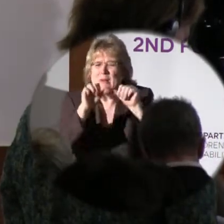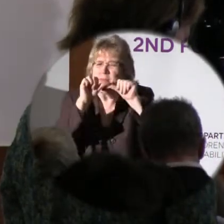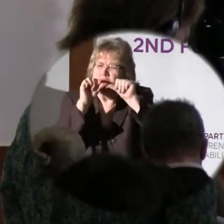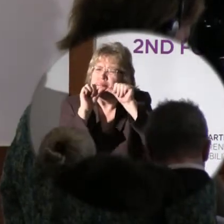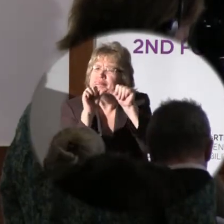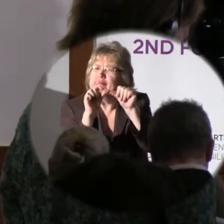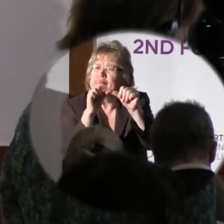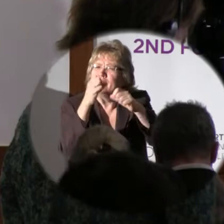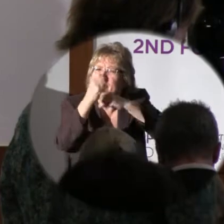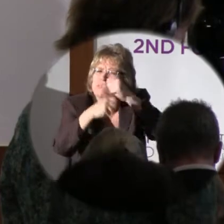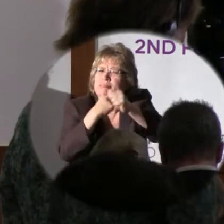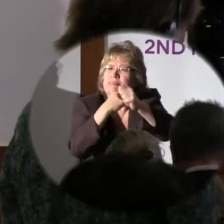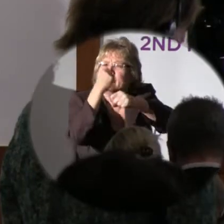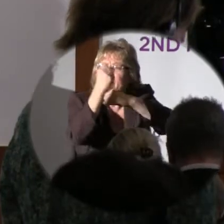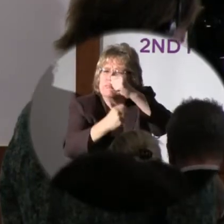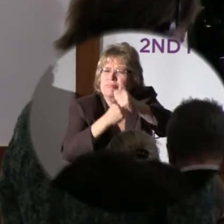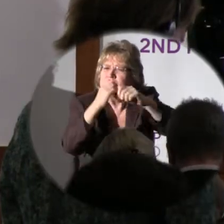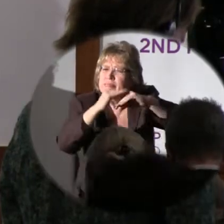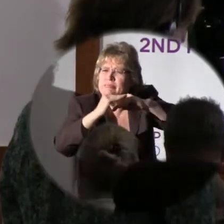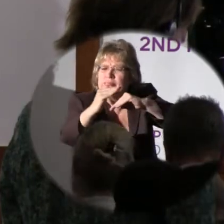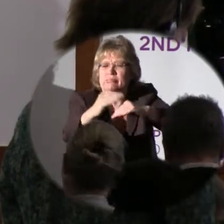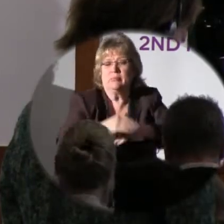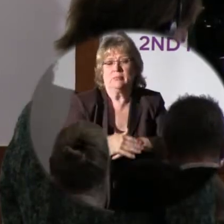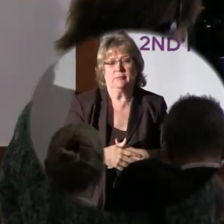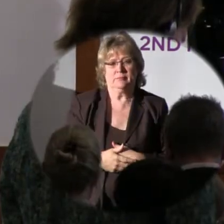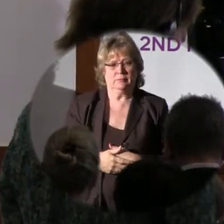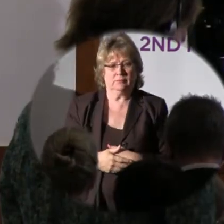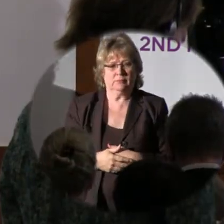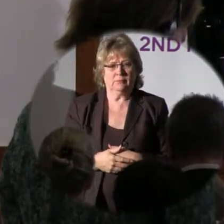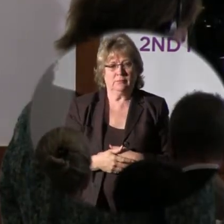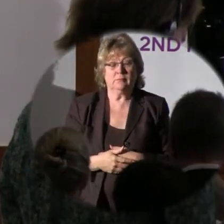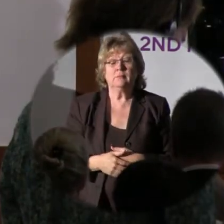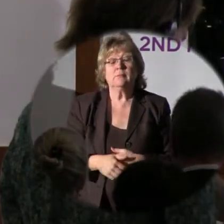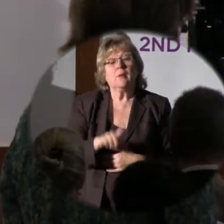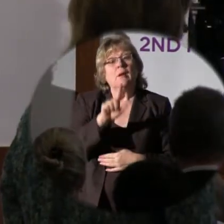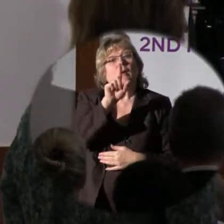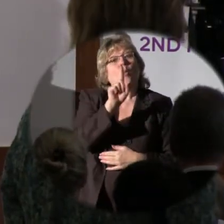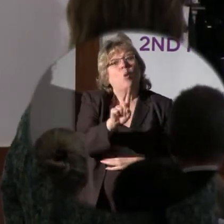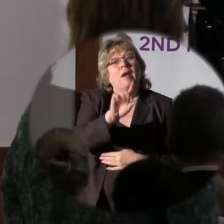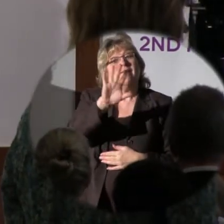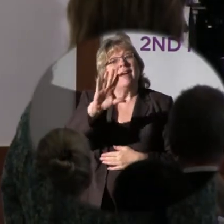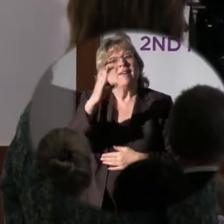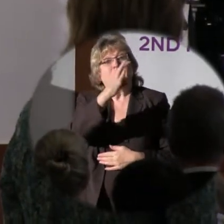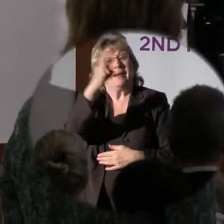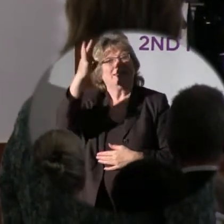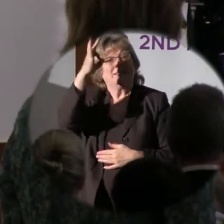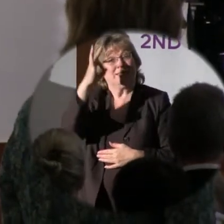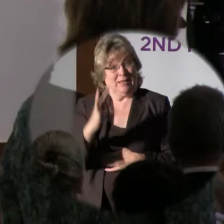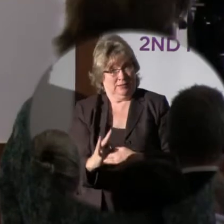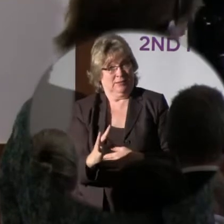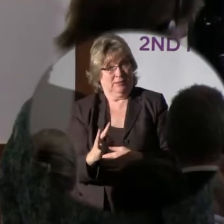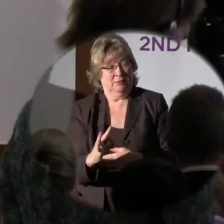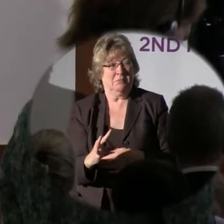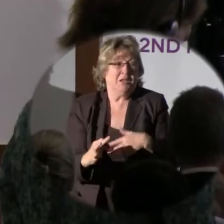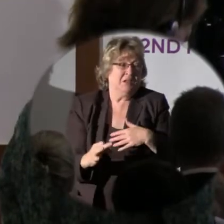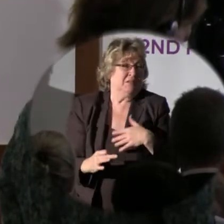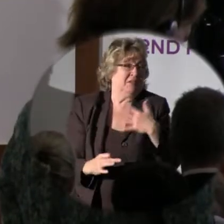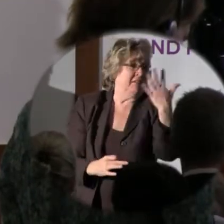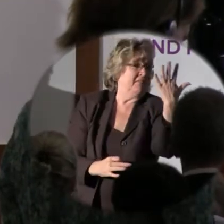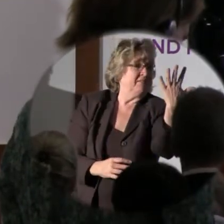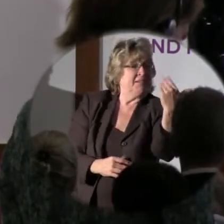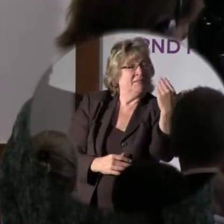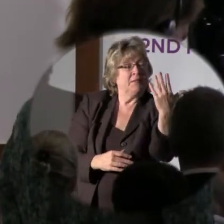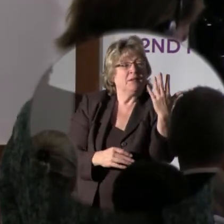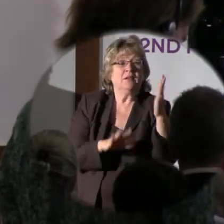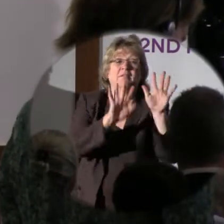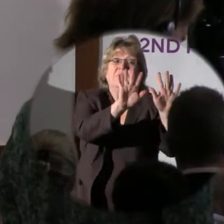in the publication, 15% of the world's population, or 1 in 10, 15 people, live